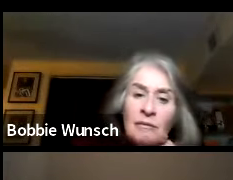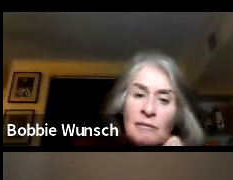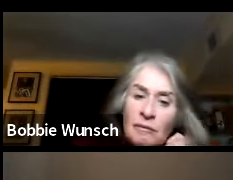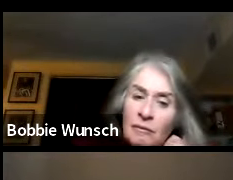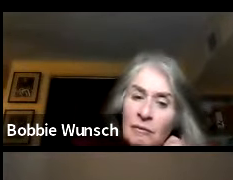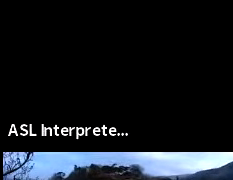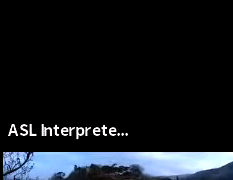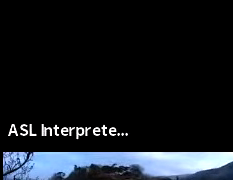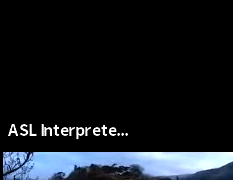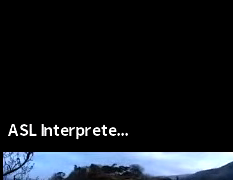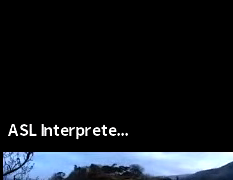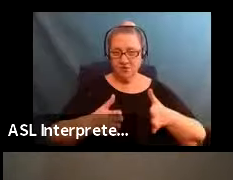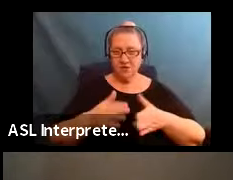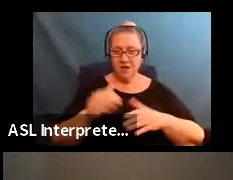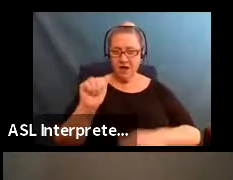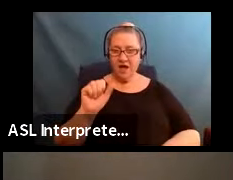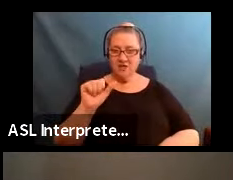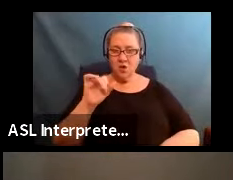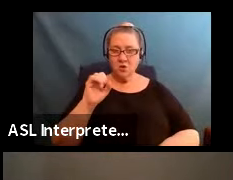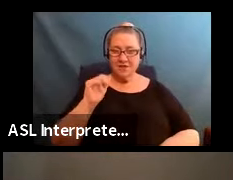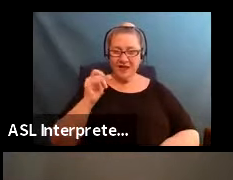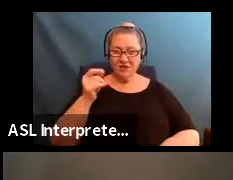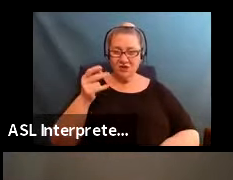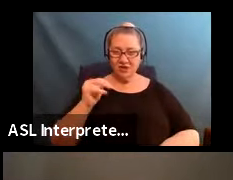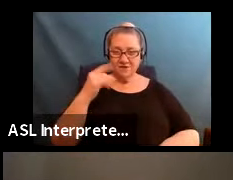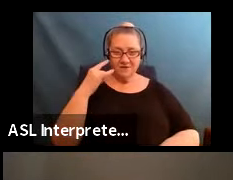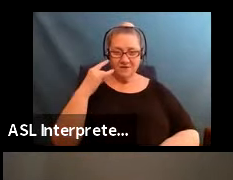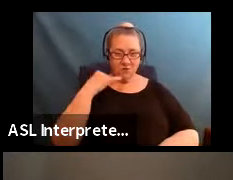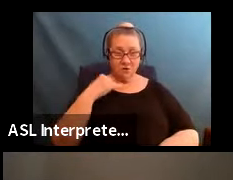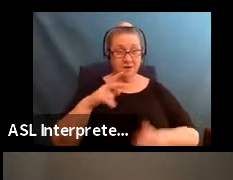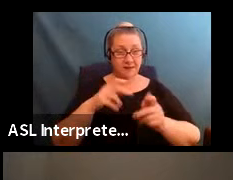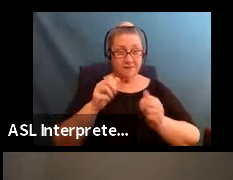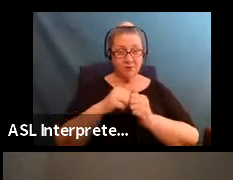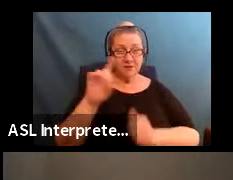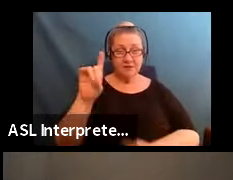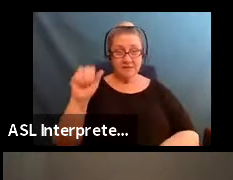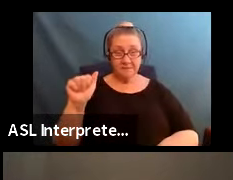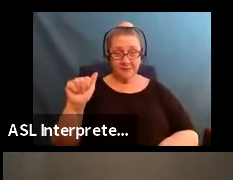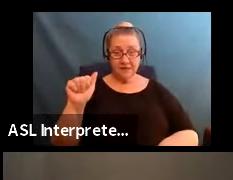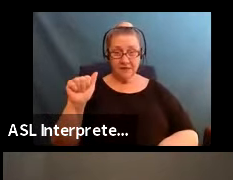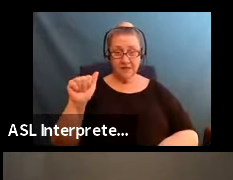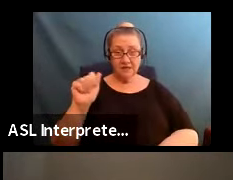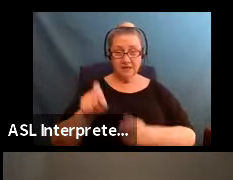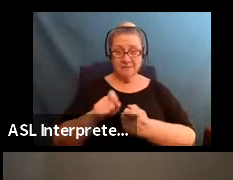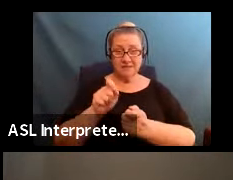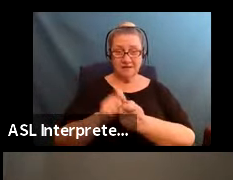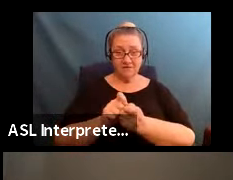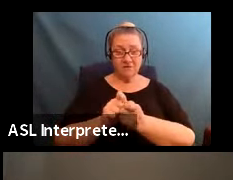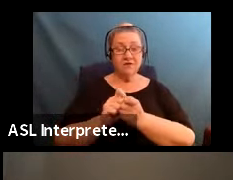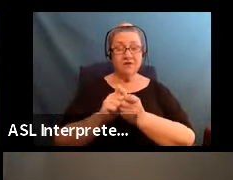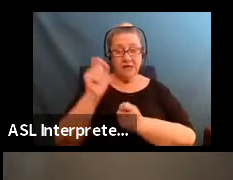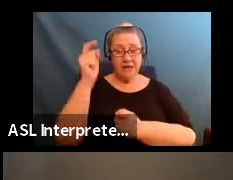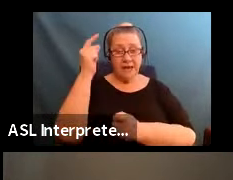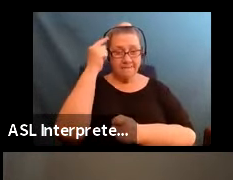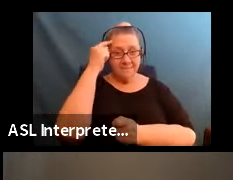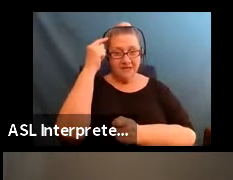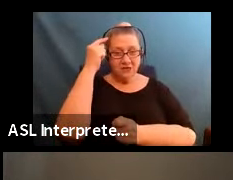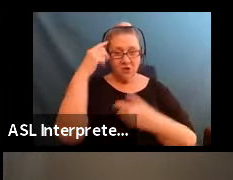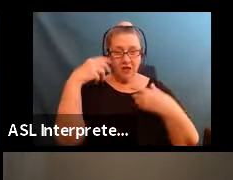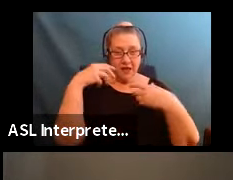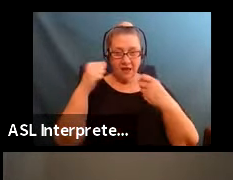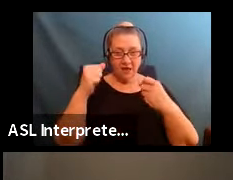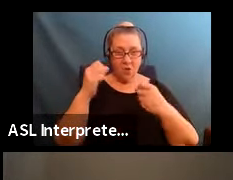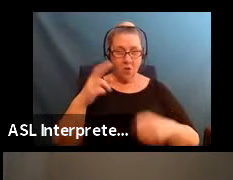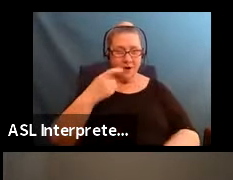Directors Association of California. And so people with disabilities, specifically those who have a serious mental illness or an addiction,